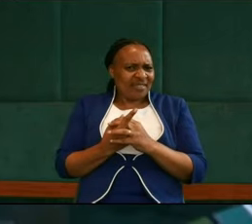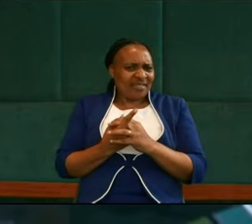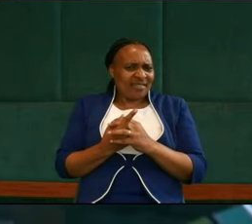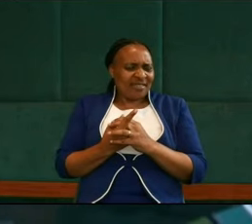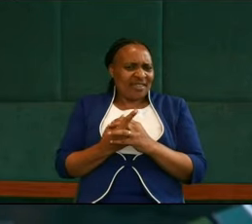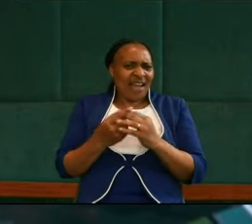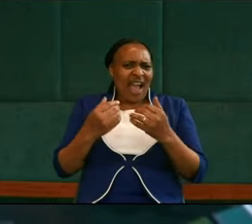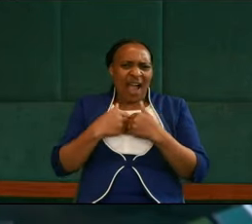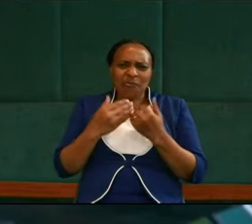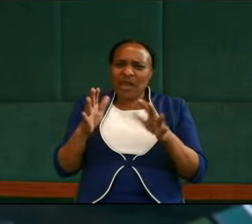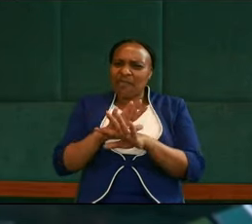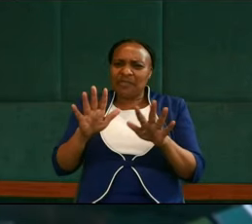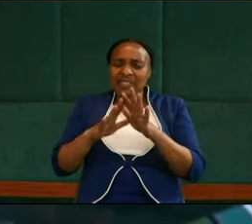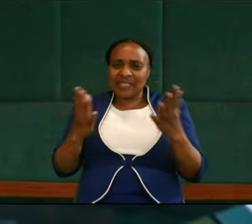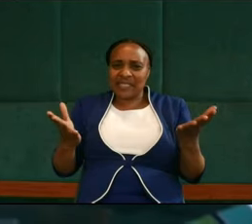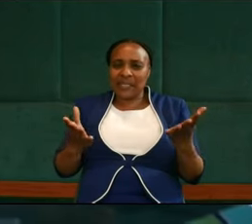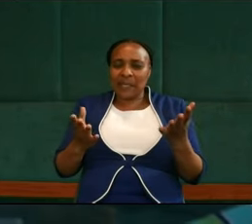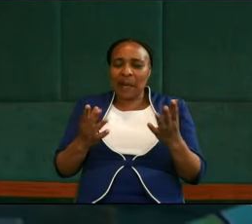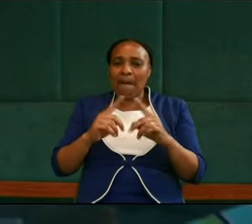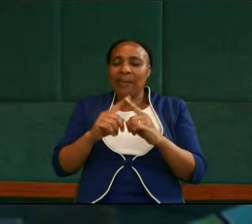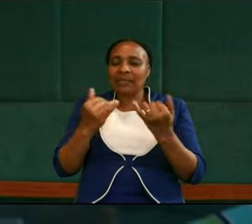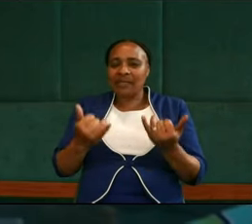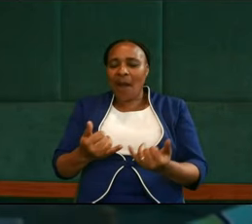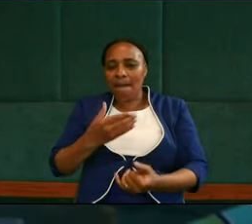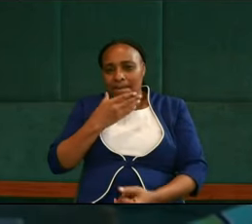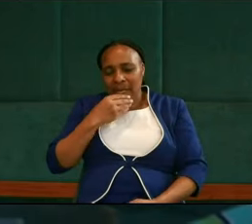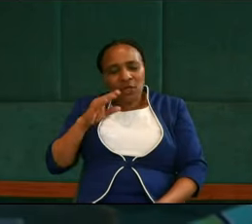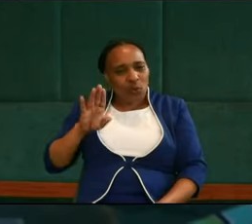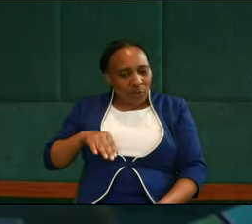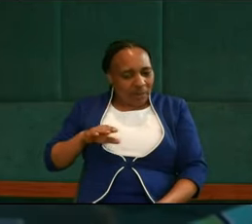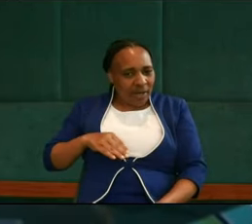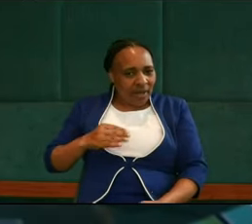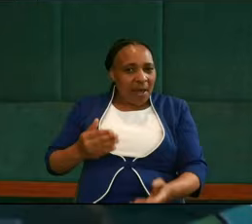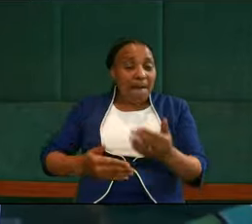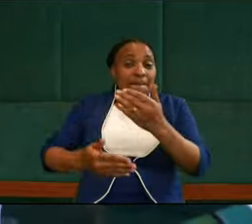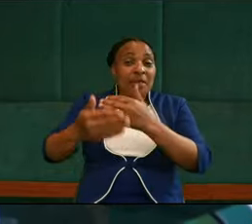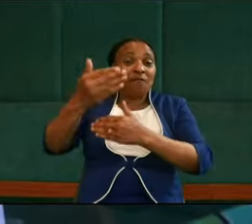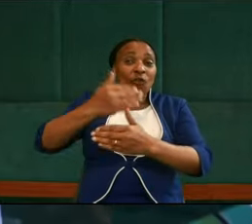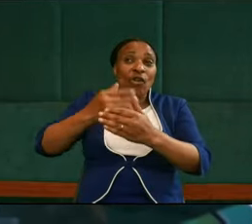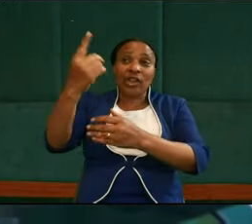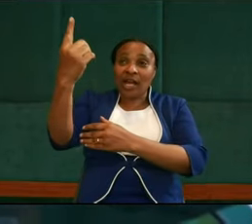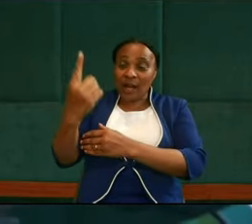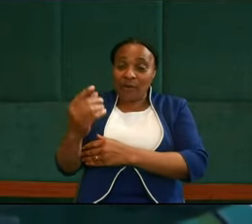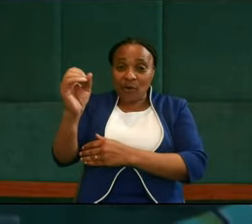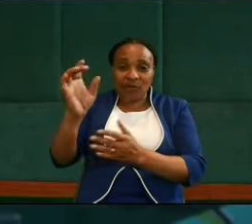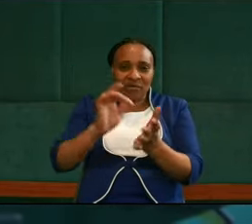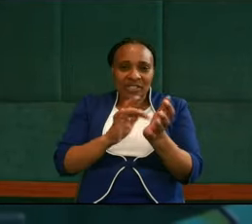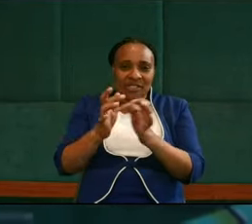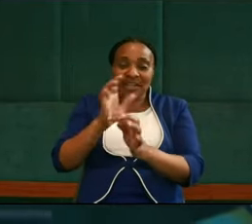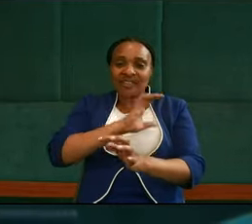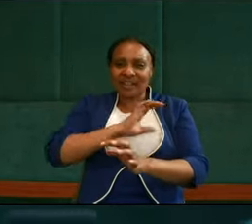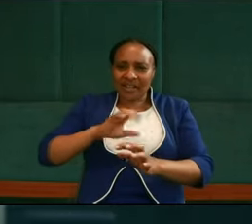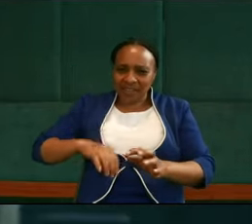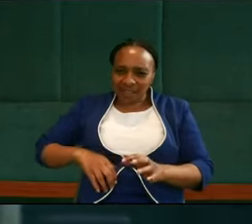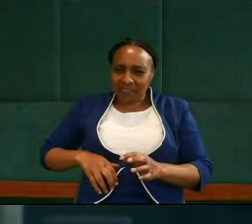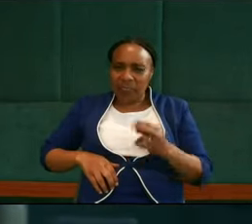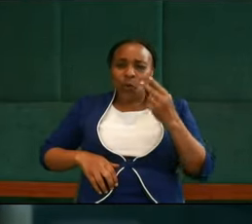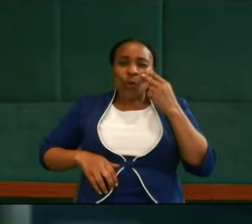and over again. But ladies and gentlemen, before the coming of Jesus, we will see